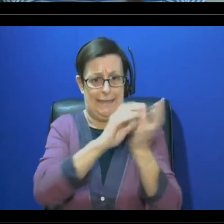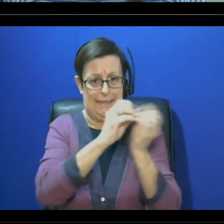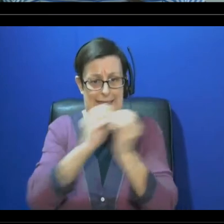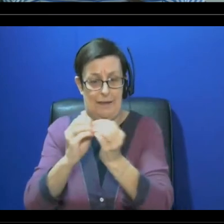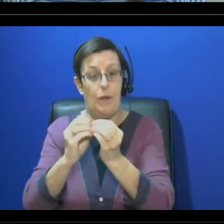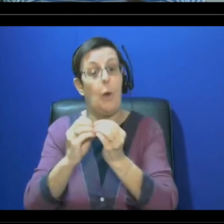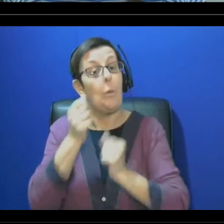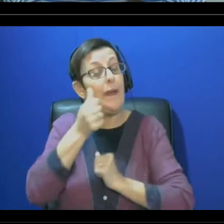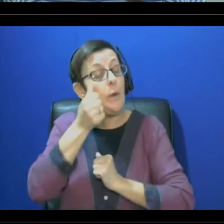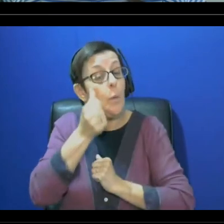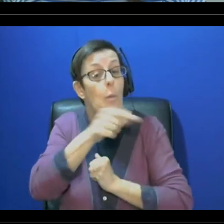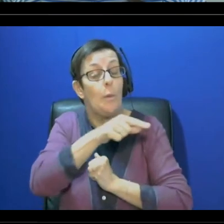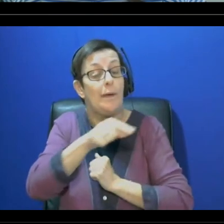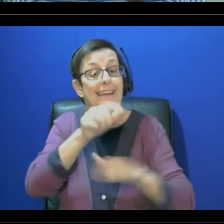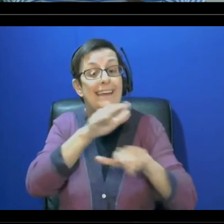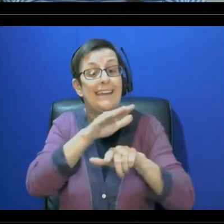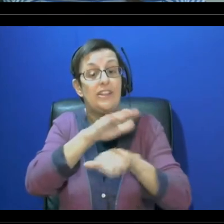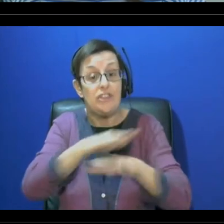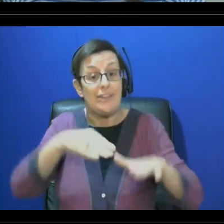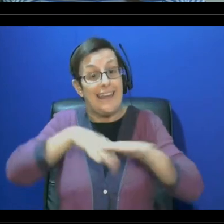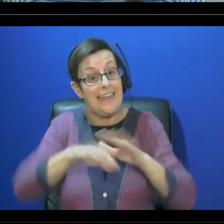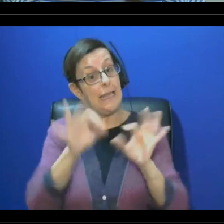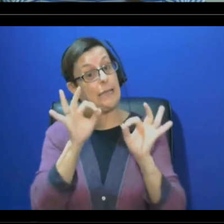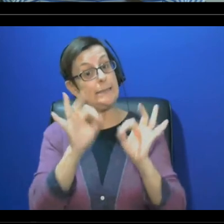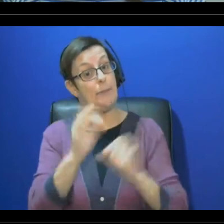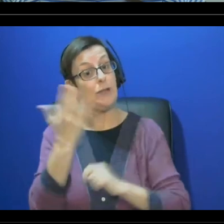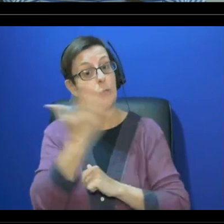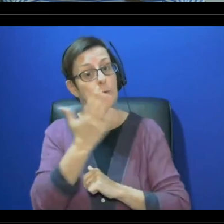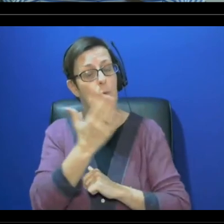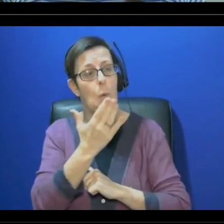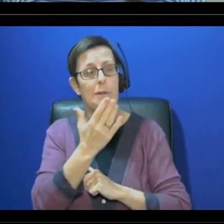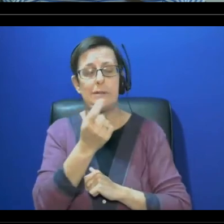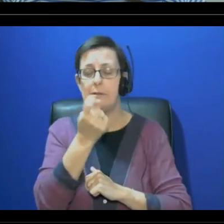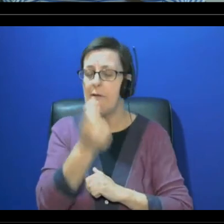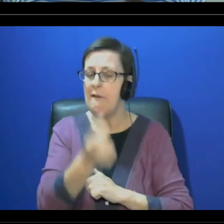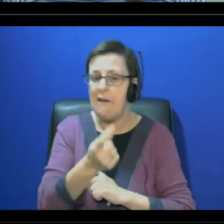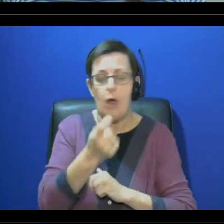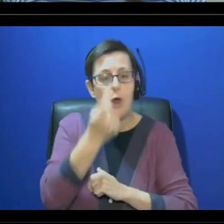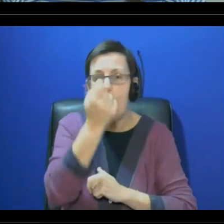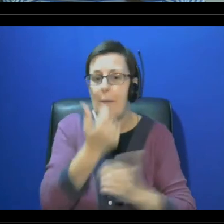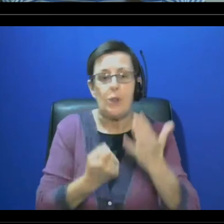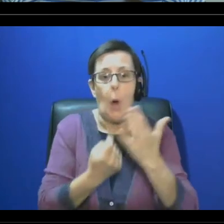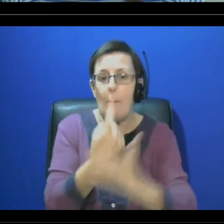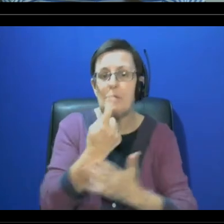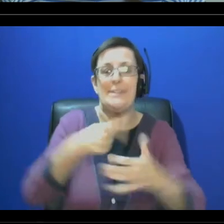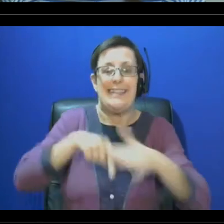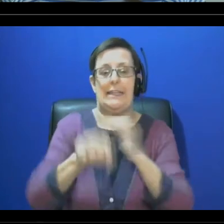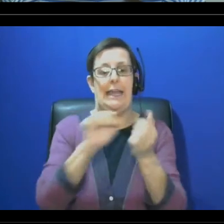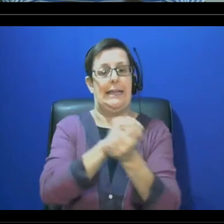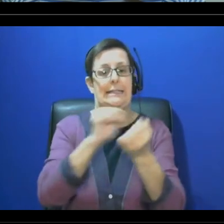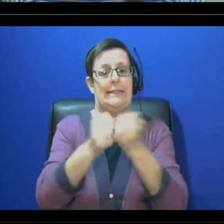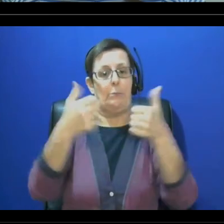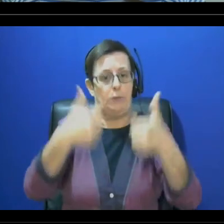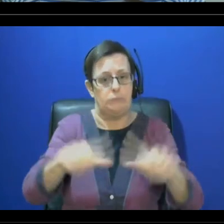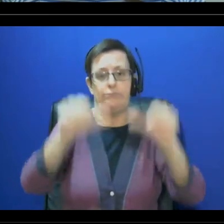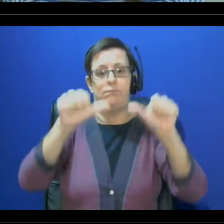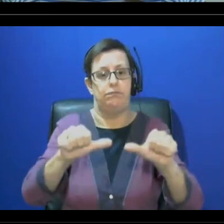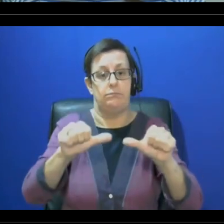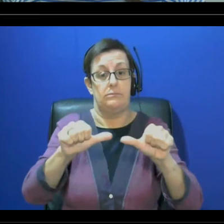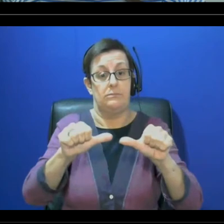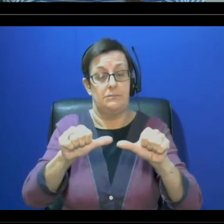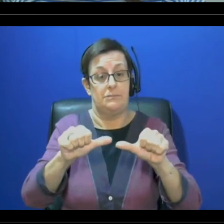schools, there's kind of a lack of accreditation options for those children and young people. And then obviously once they leave